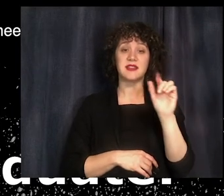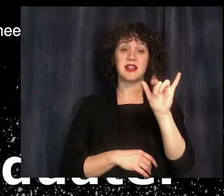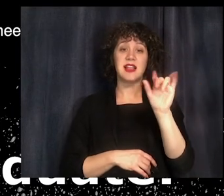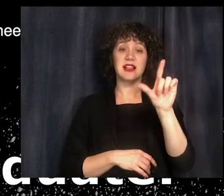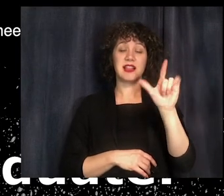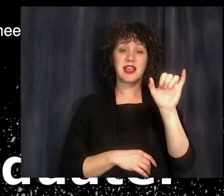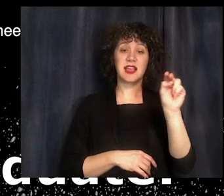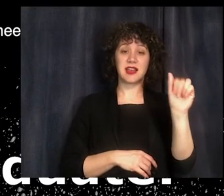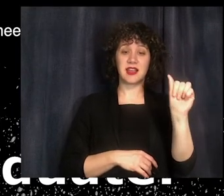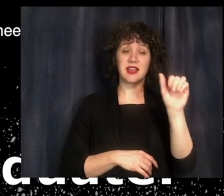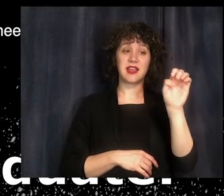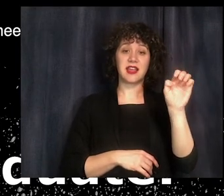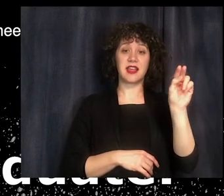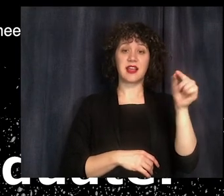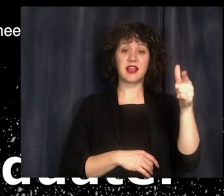Liliana Ingebrigtsen.